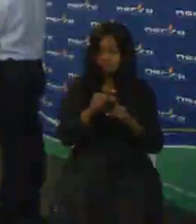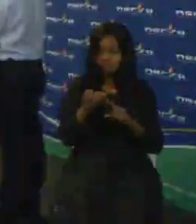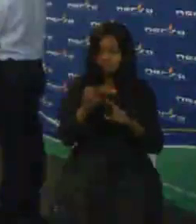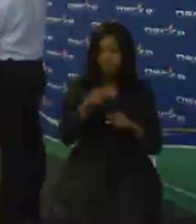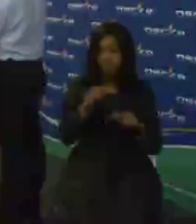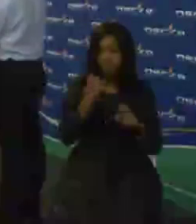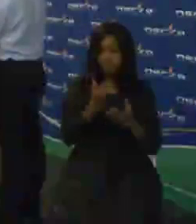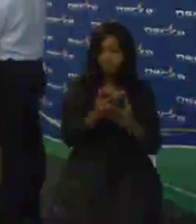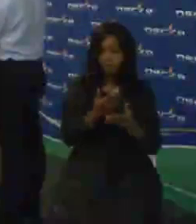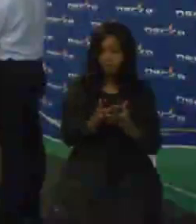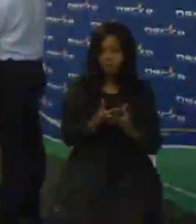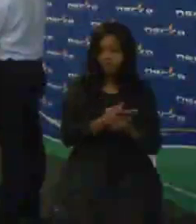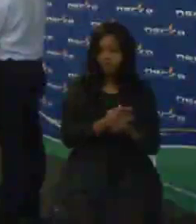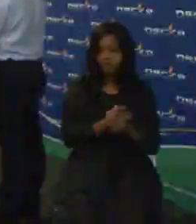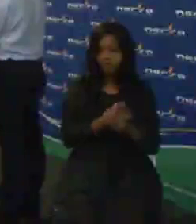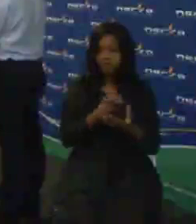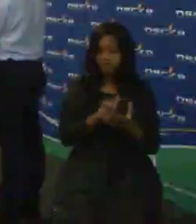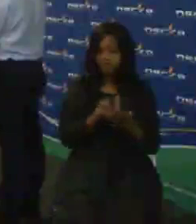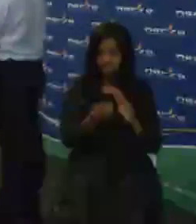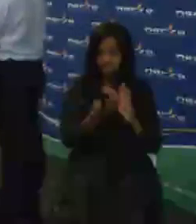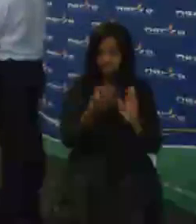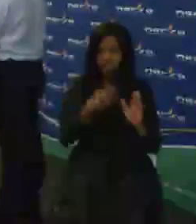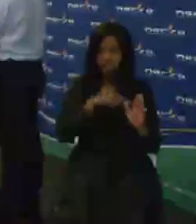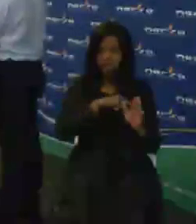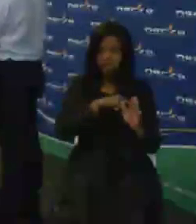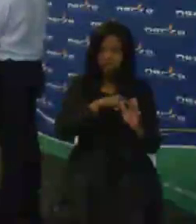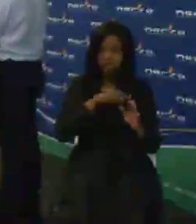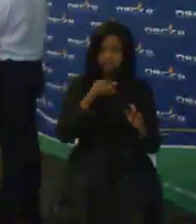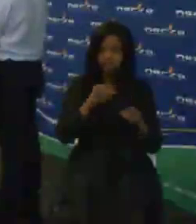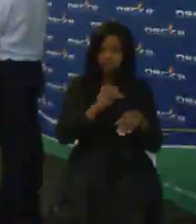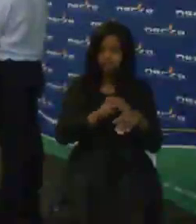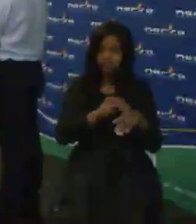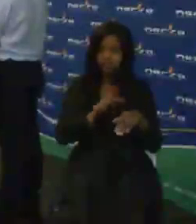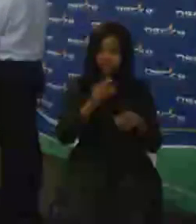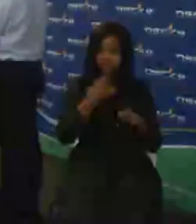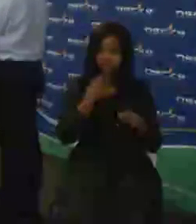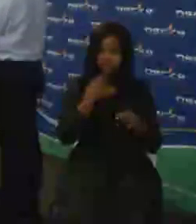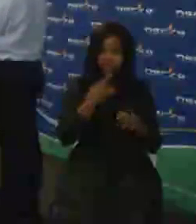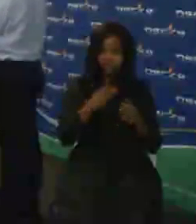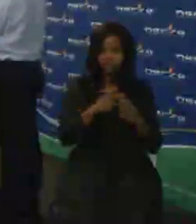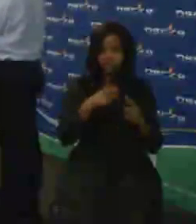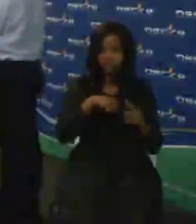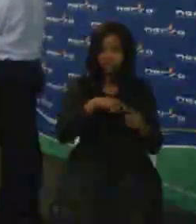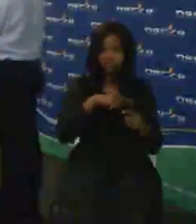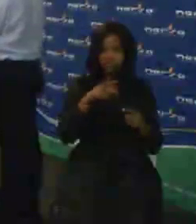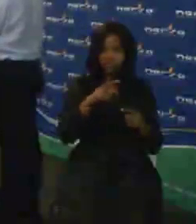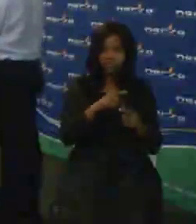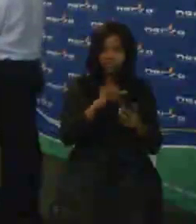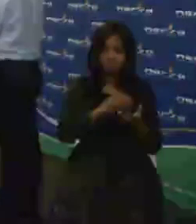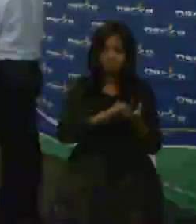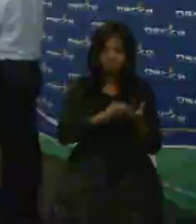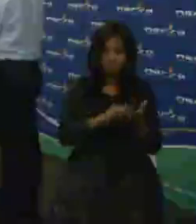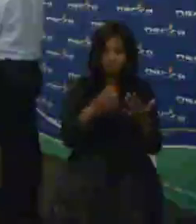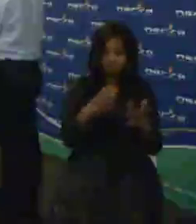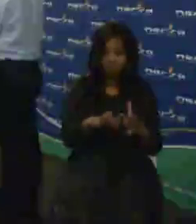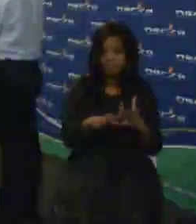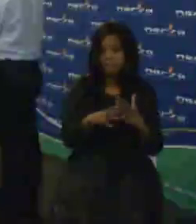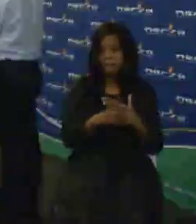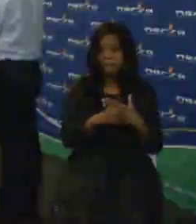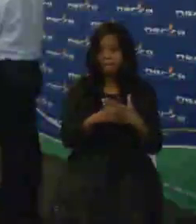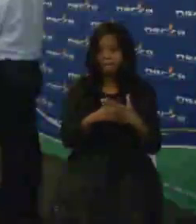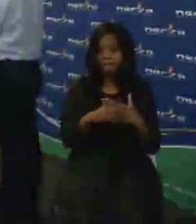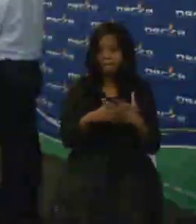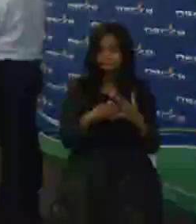application that is before us. The issues that you are mentioning, definitely they are being taken into